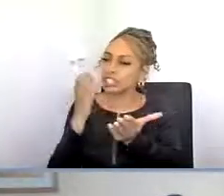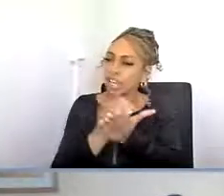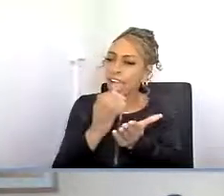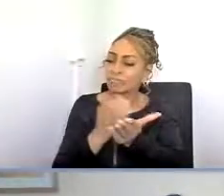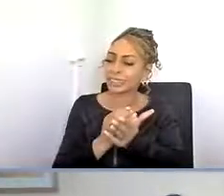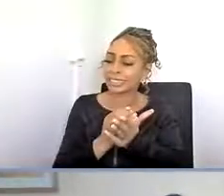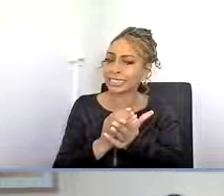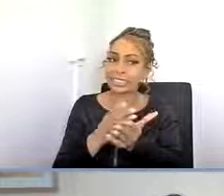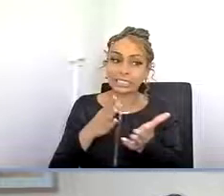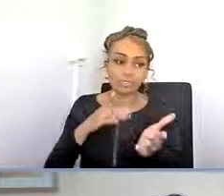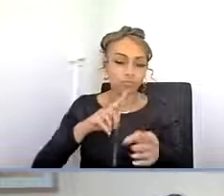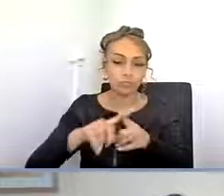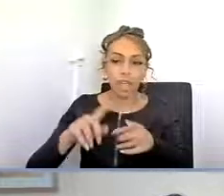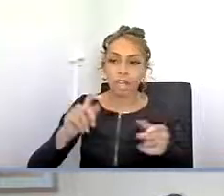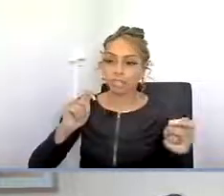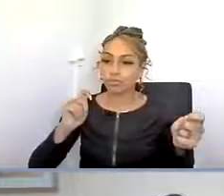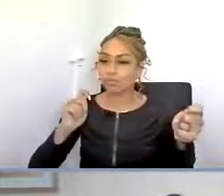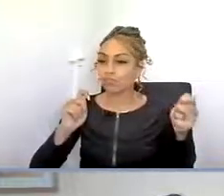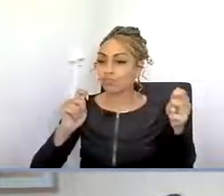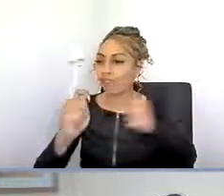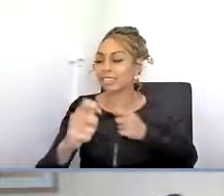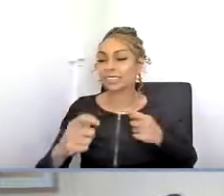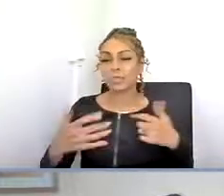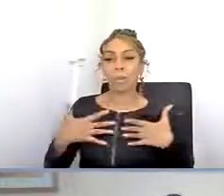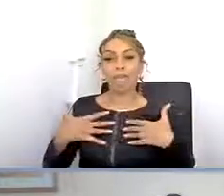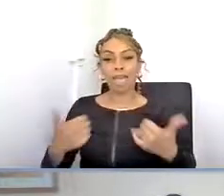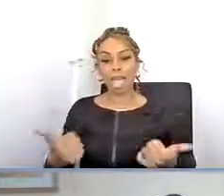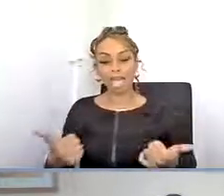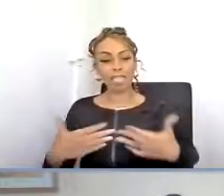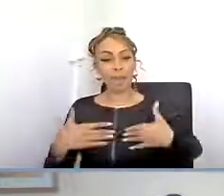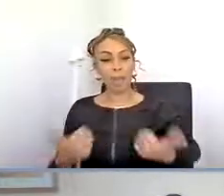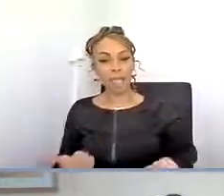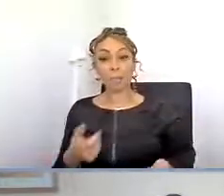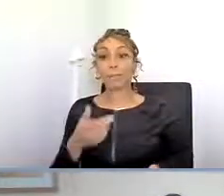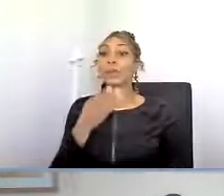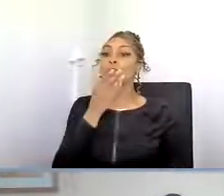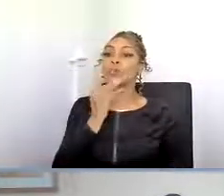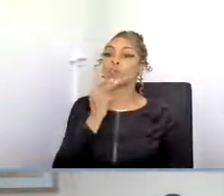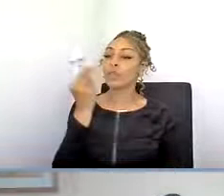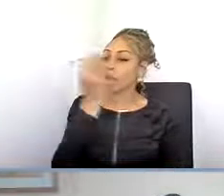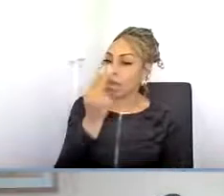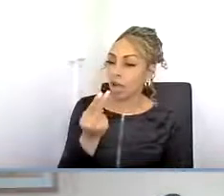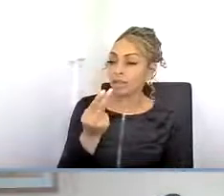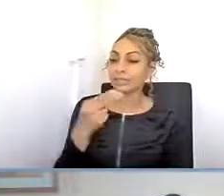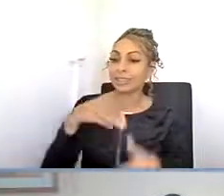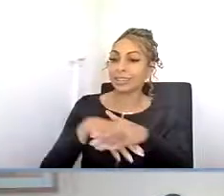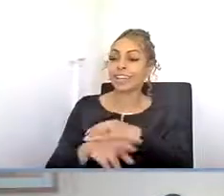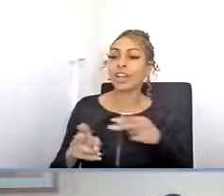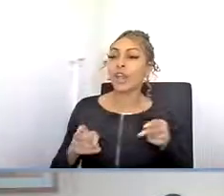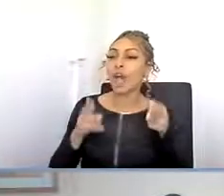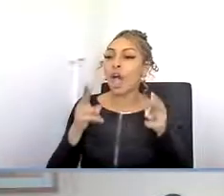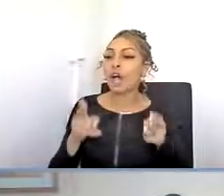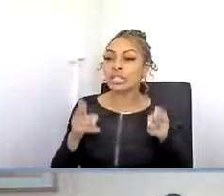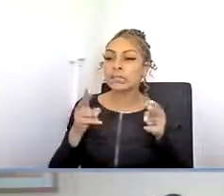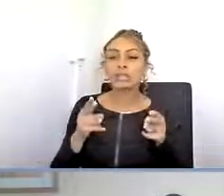transform people's sort of health and well-being, and using art in hospital settings and